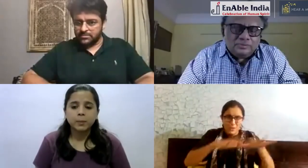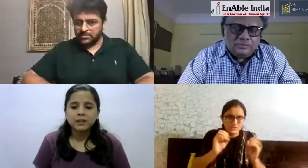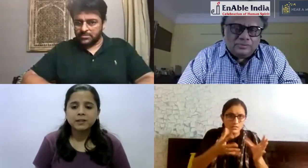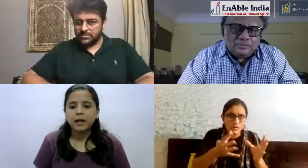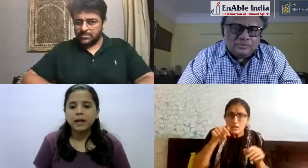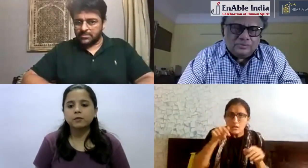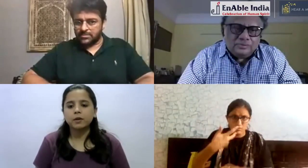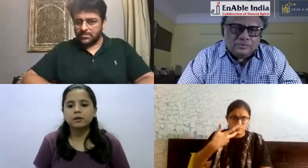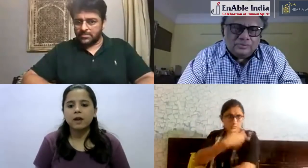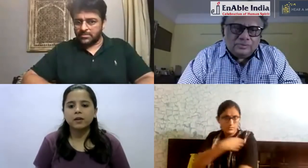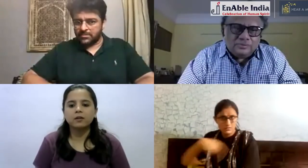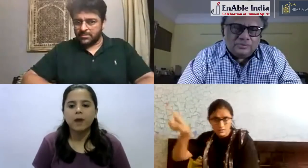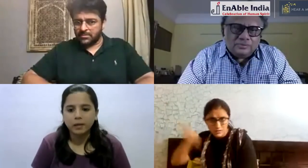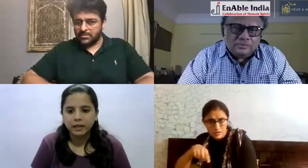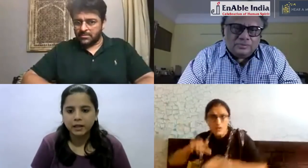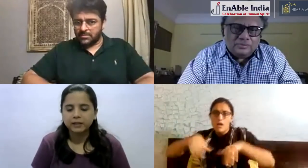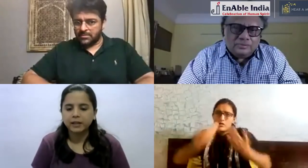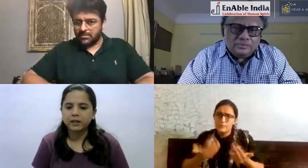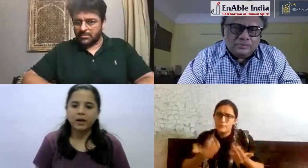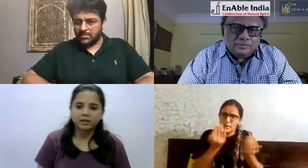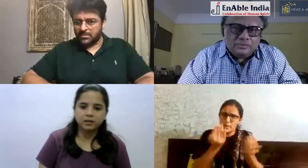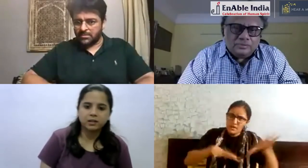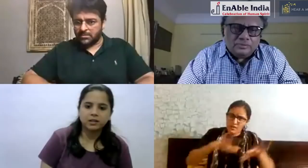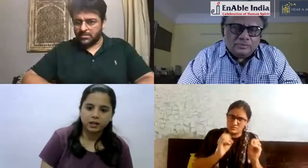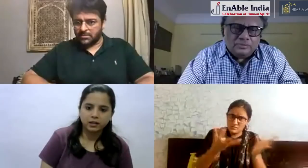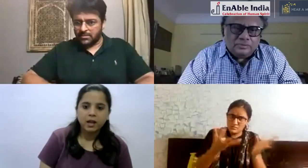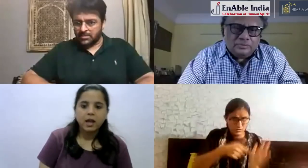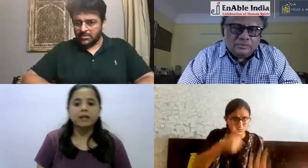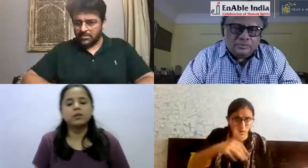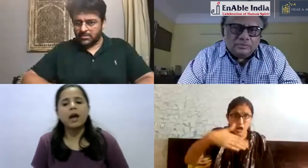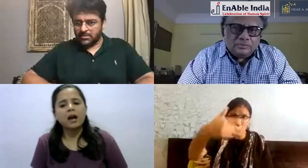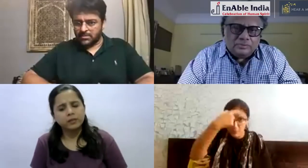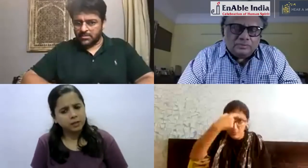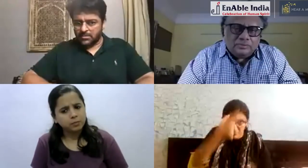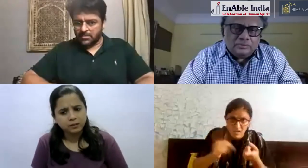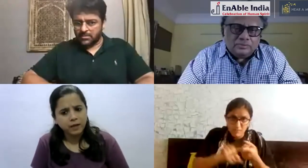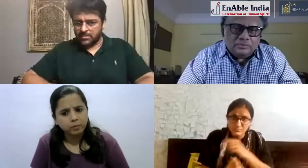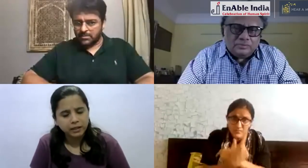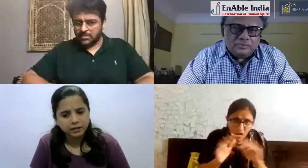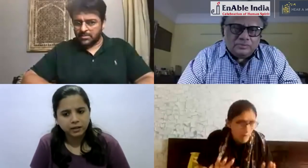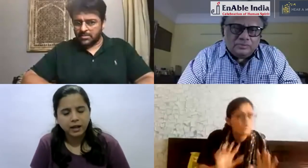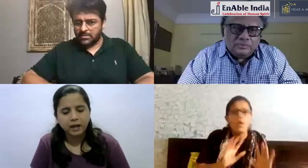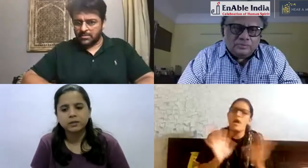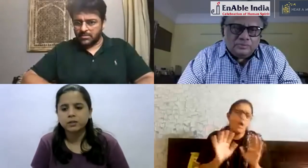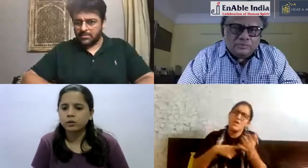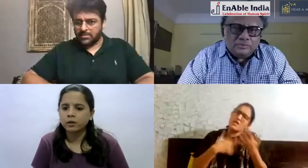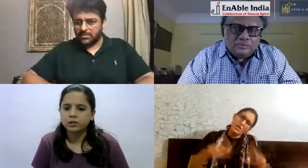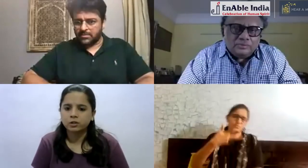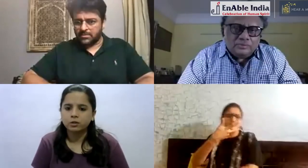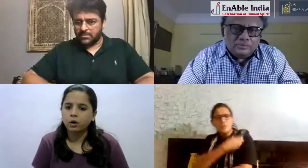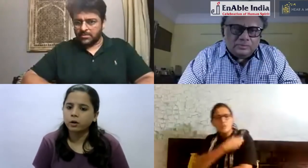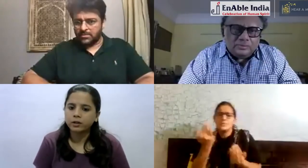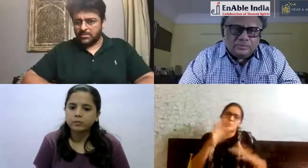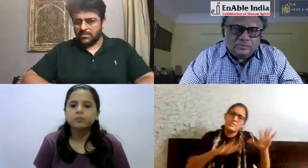the couple is planning for having a family and they get vaccinated done, and if they can plan a family, they can have the sexual